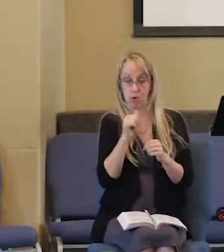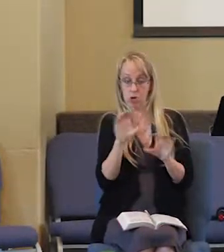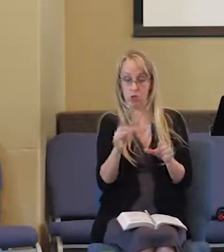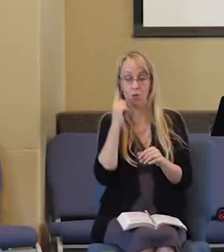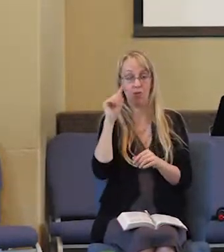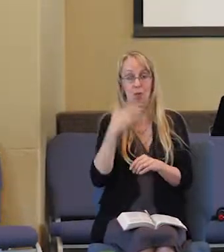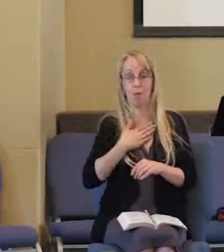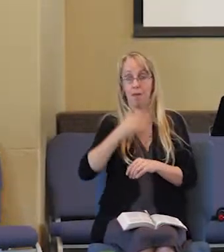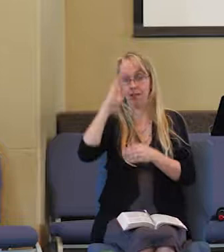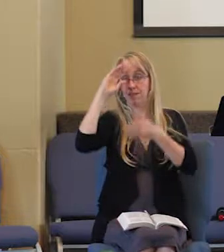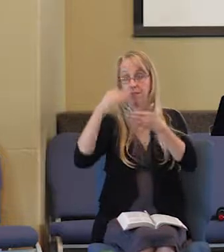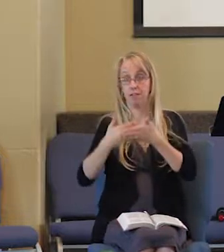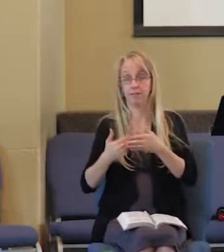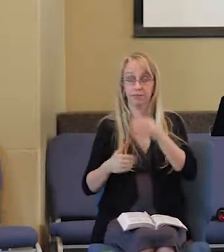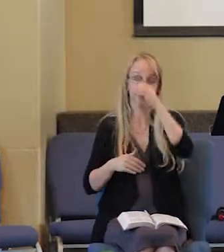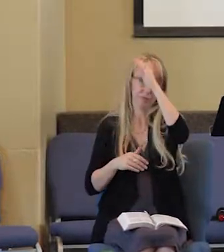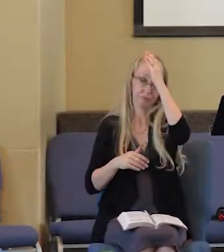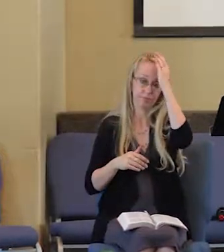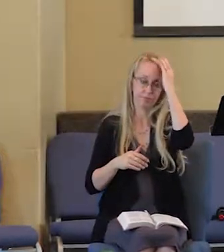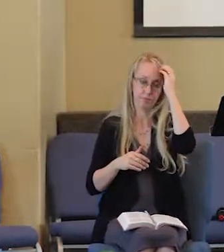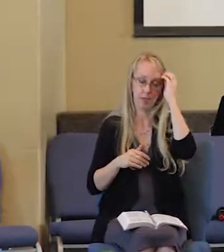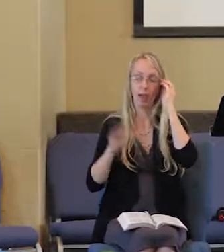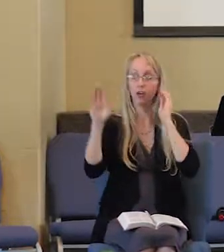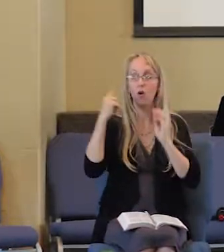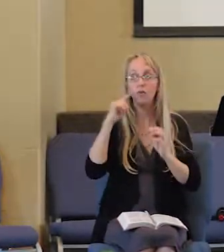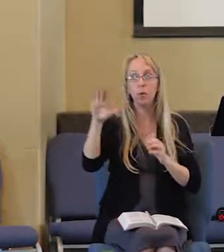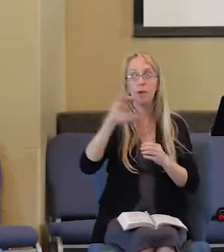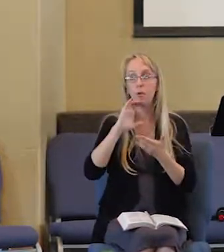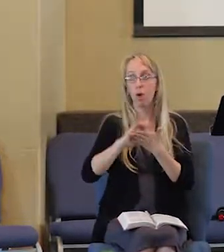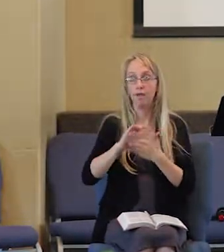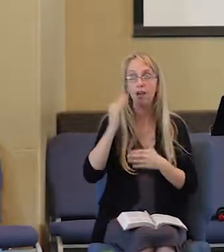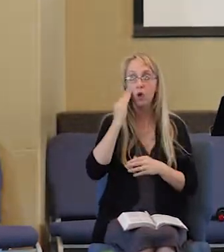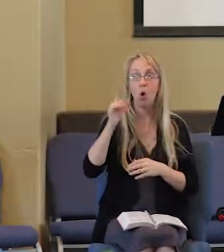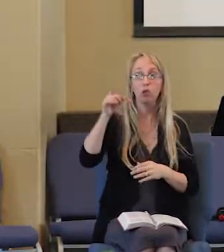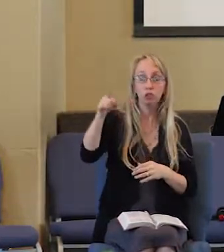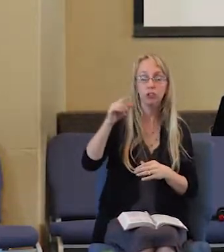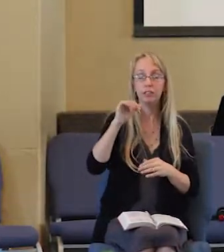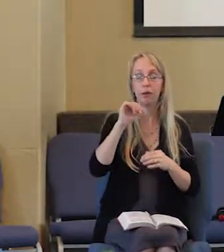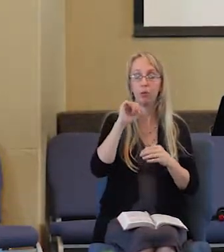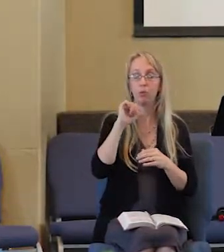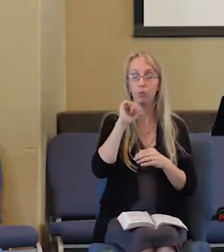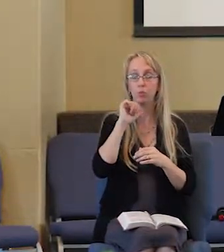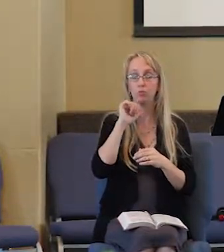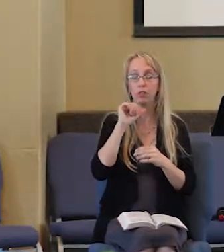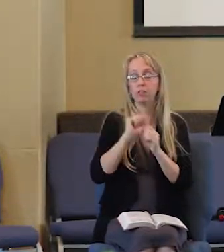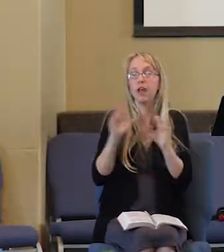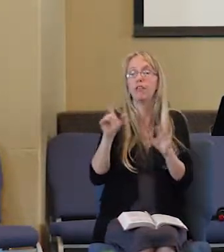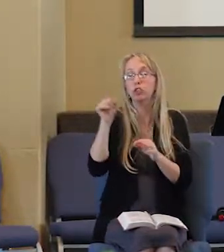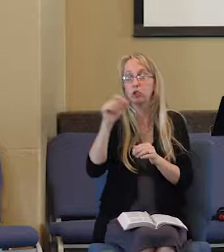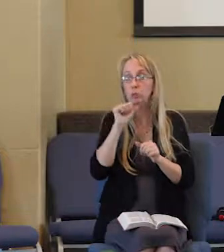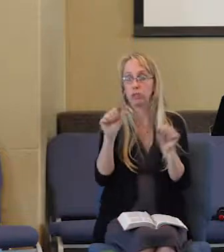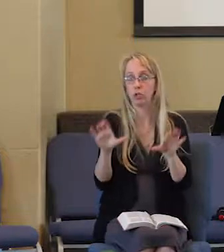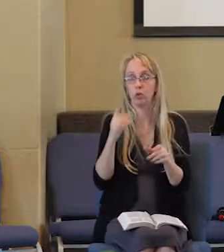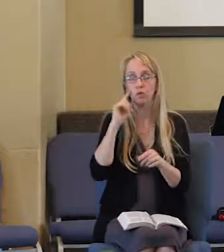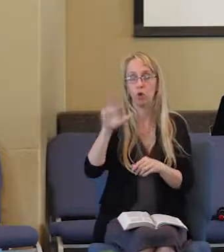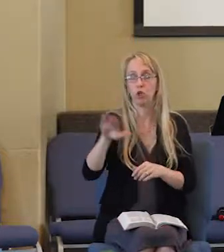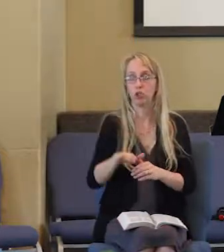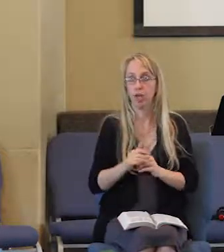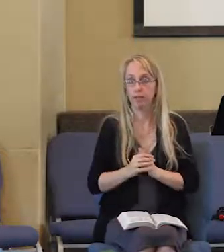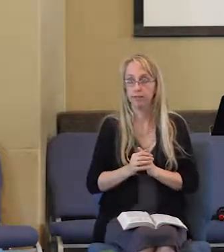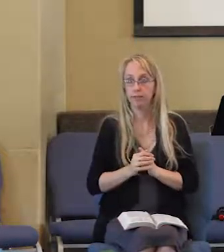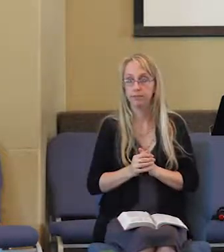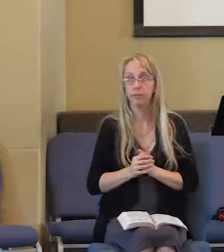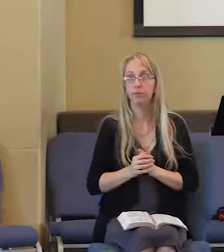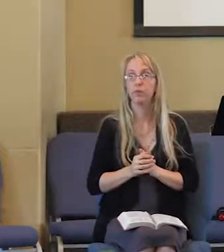son. And I know for my wife, Diana, there's nothing she wouldn't do for her child.